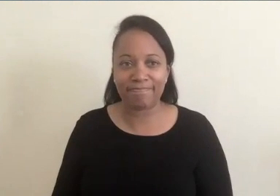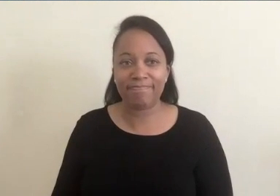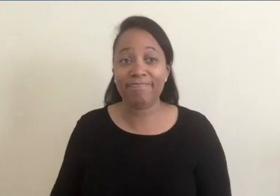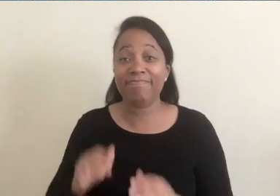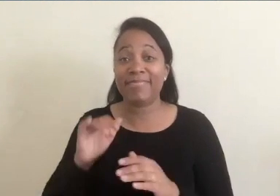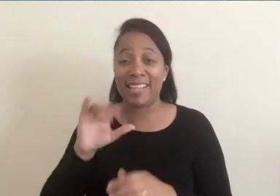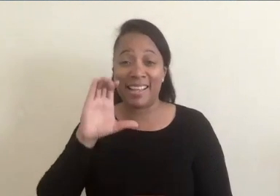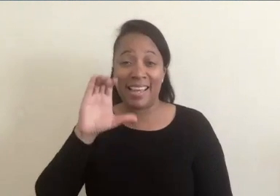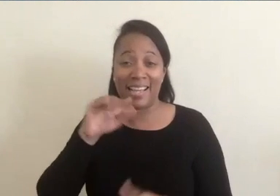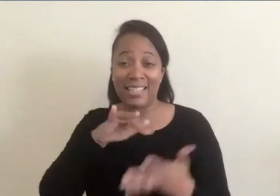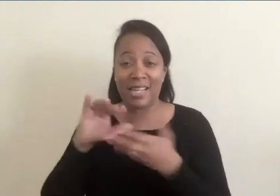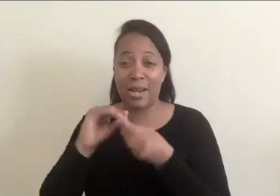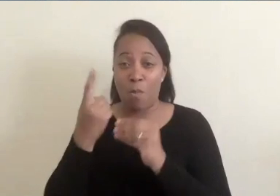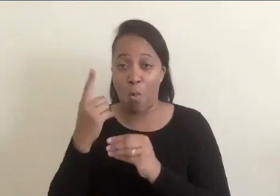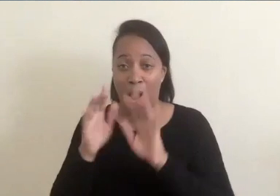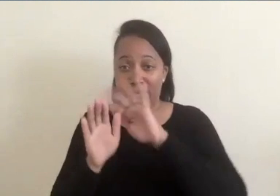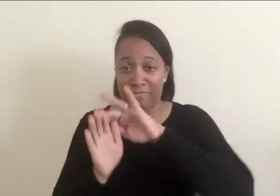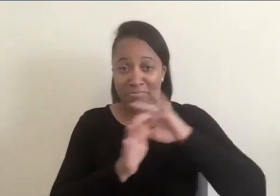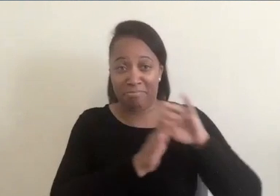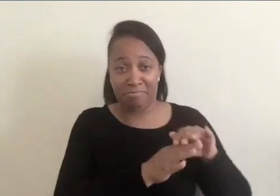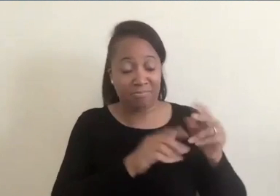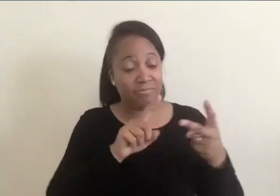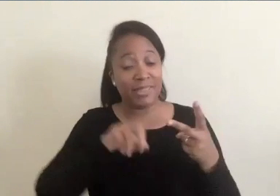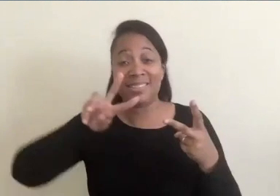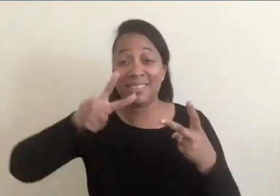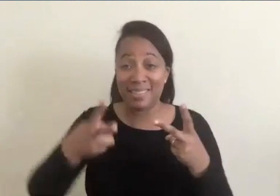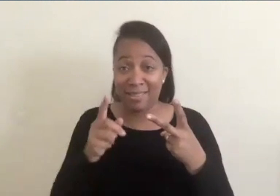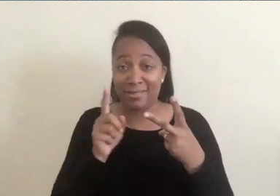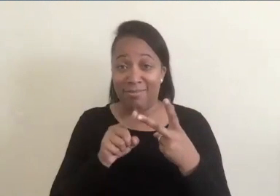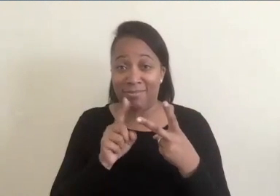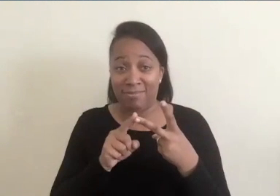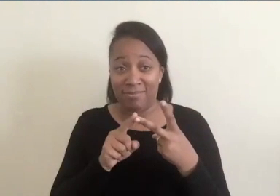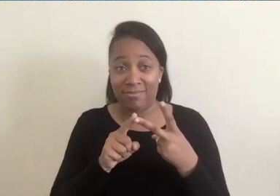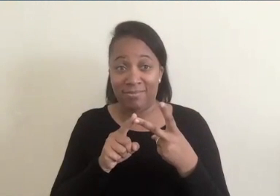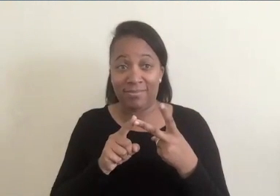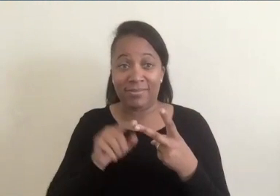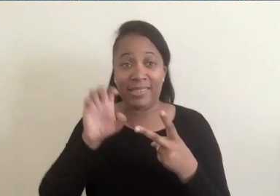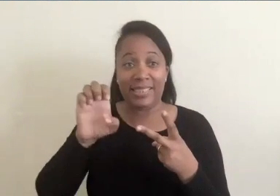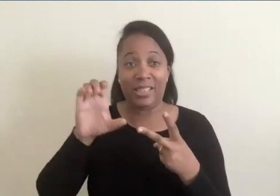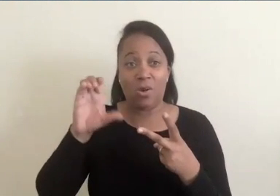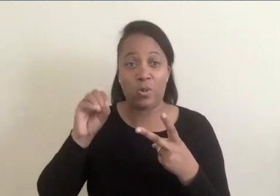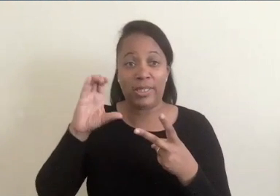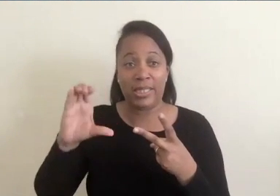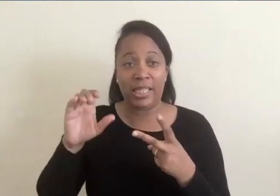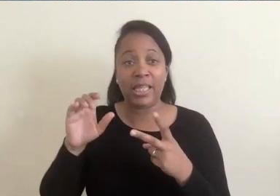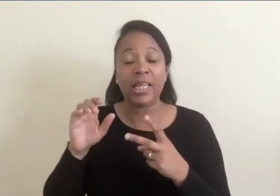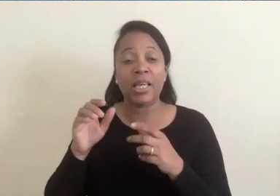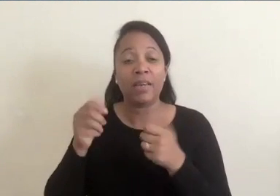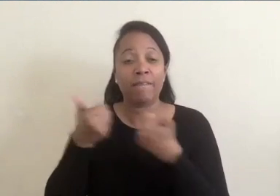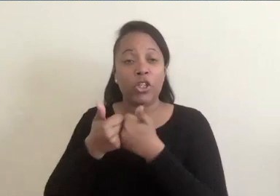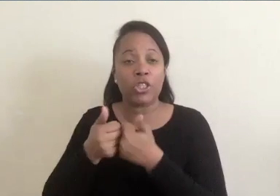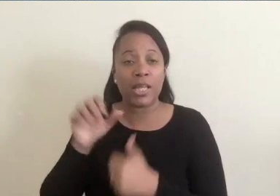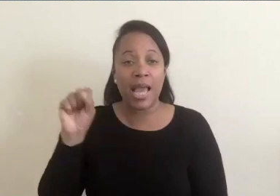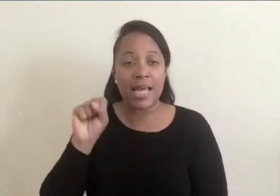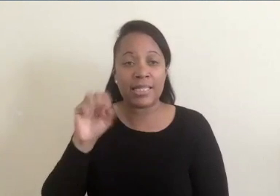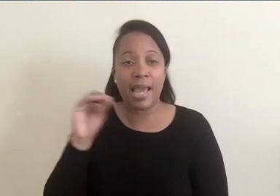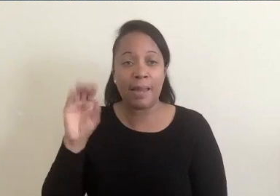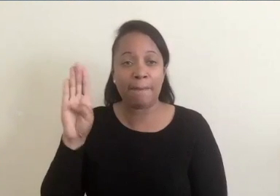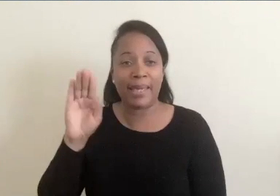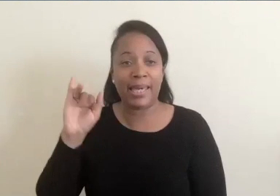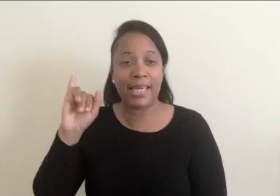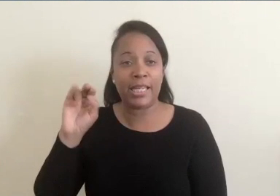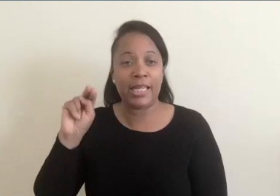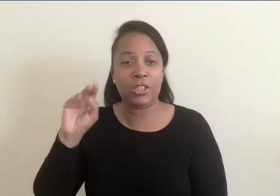Okay, that's case study number 1. The second of our 2 case studies is the EEOC versus S&B